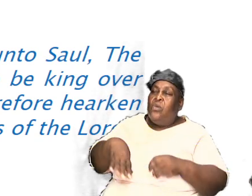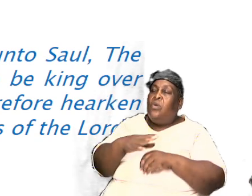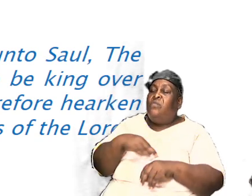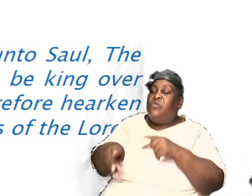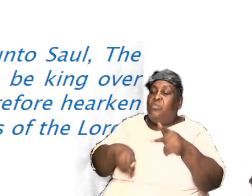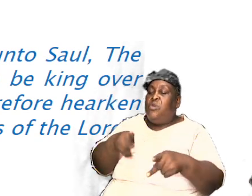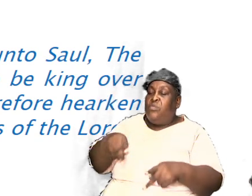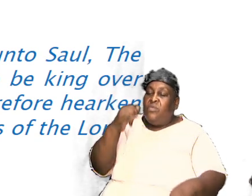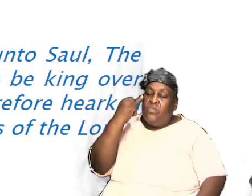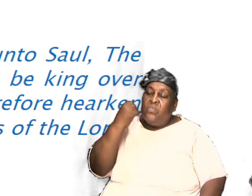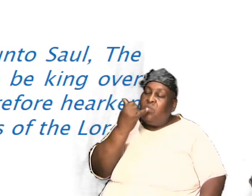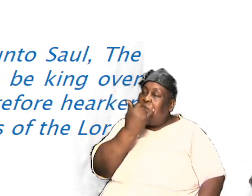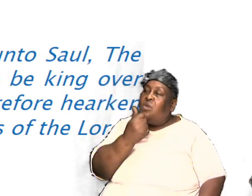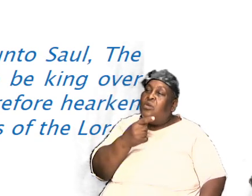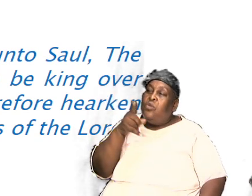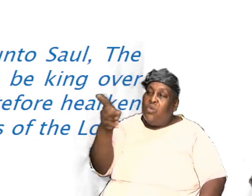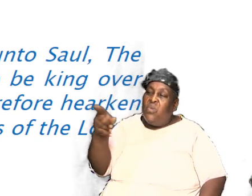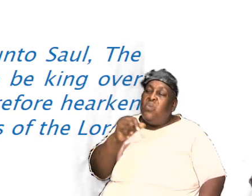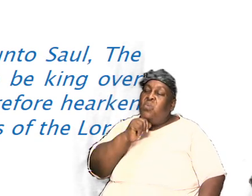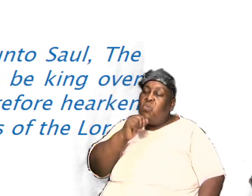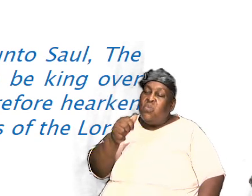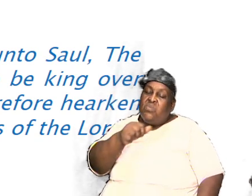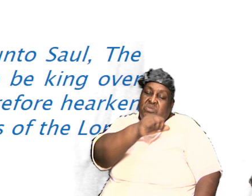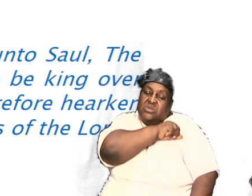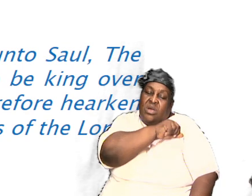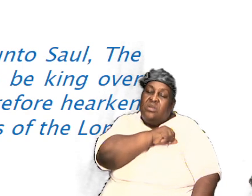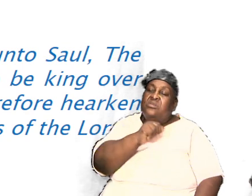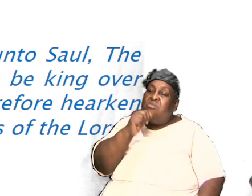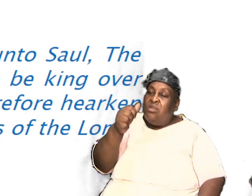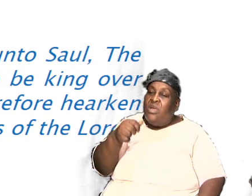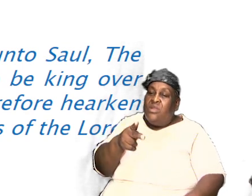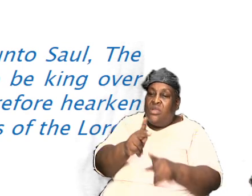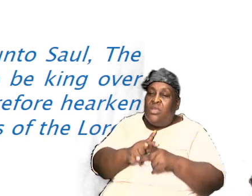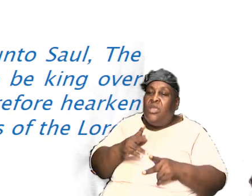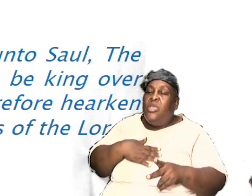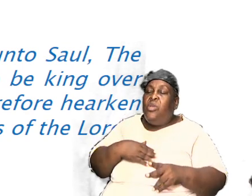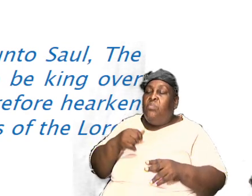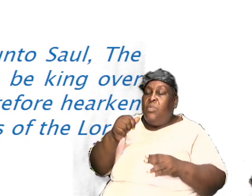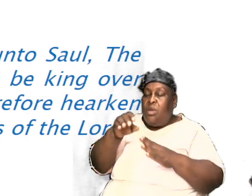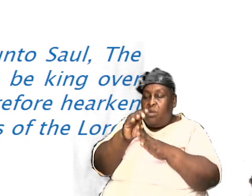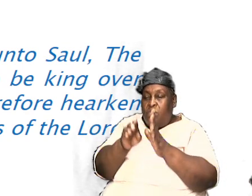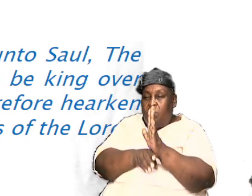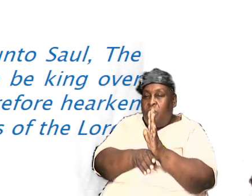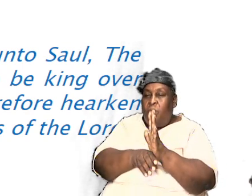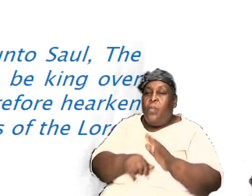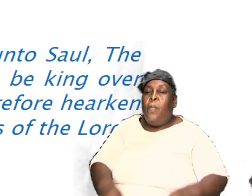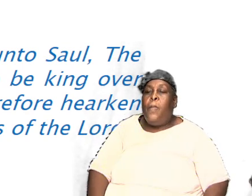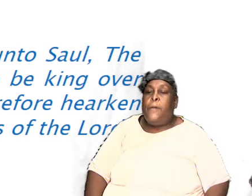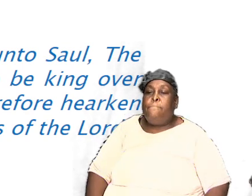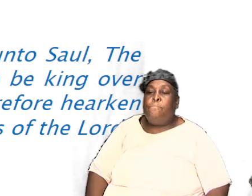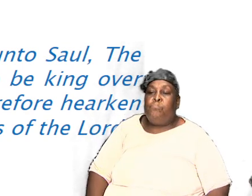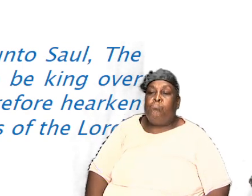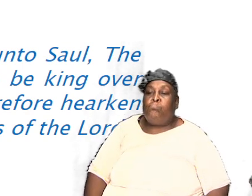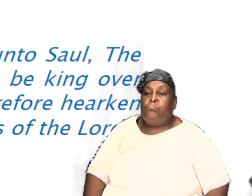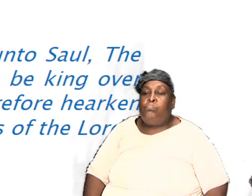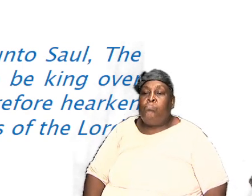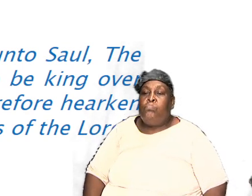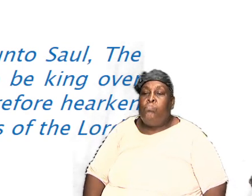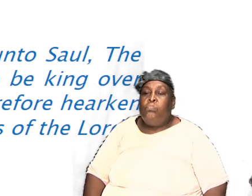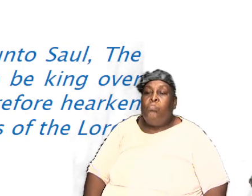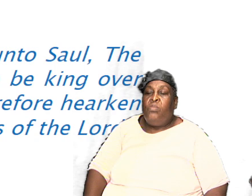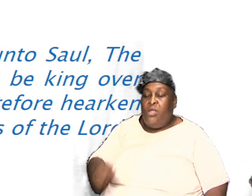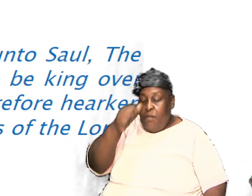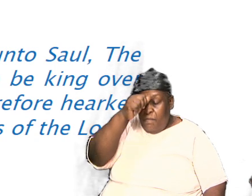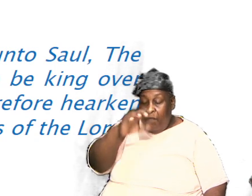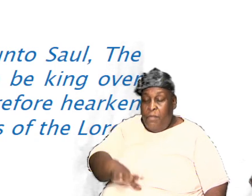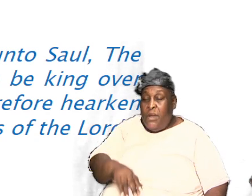commanded him. Then when we go down to 1 Samuel chapter 15, verse 1, which is just read,